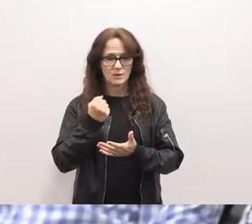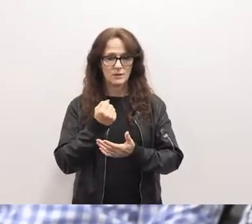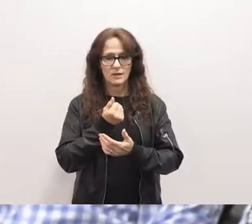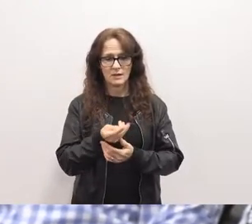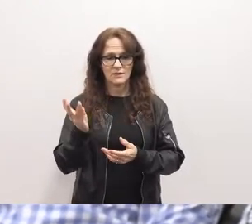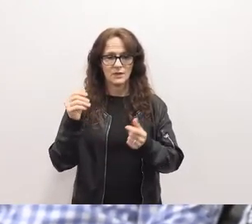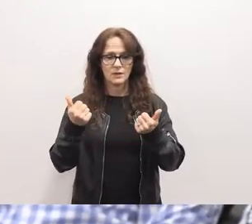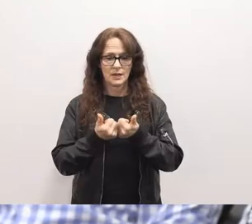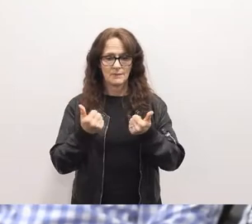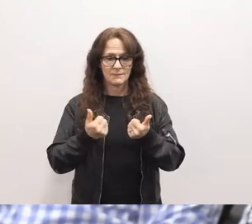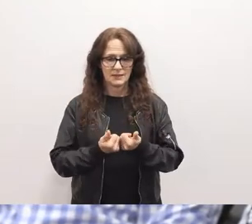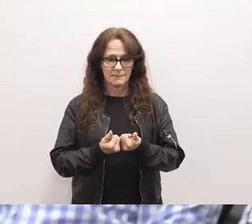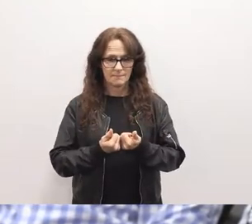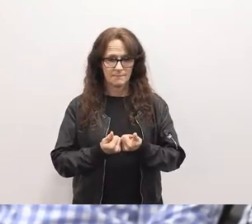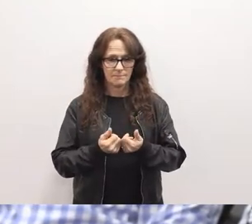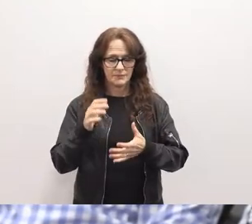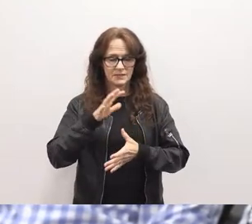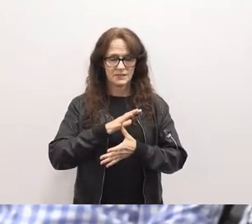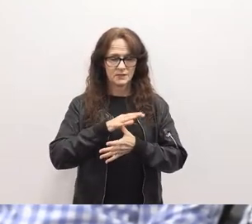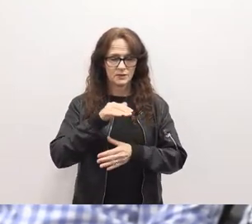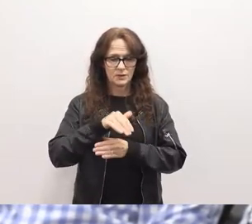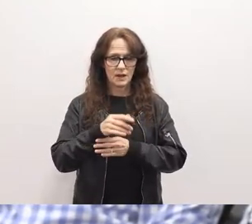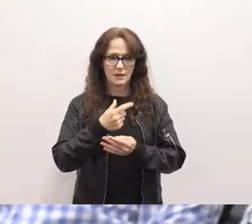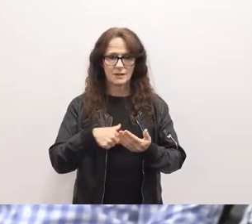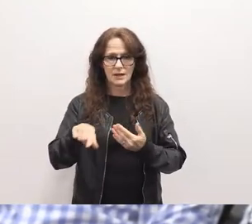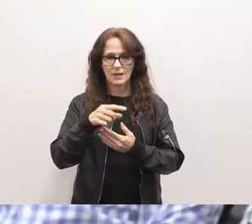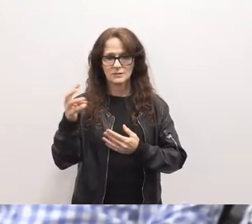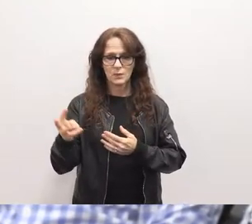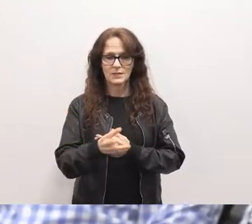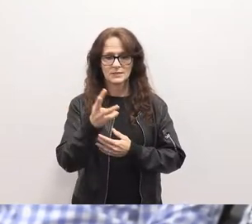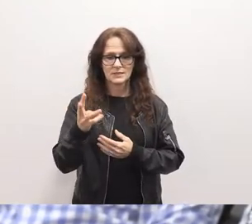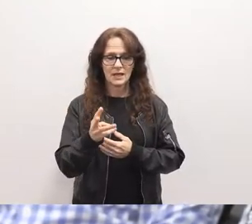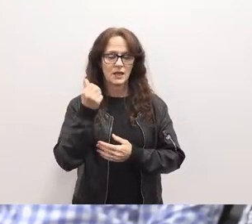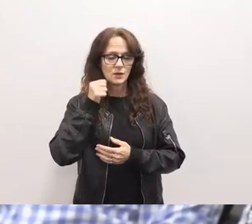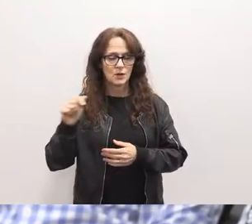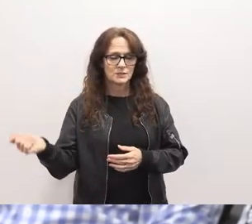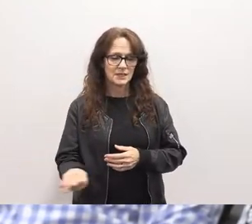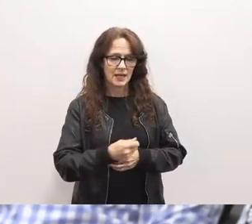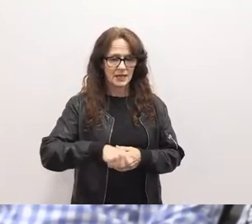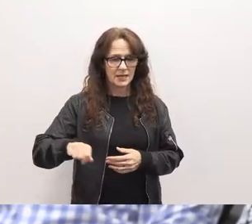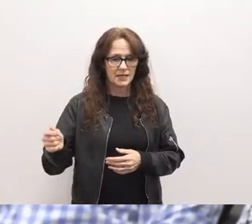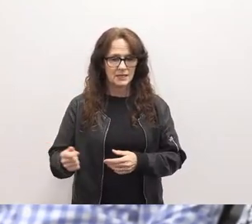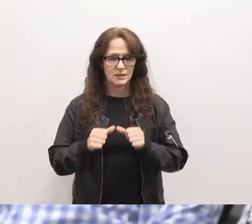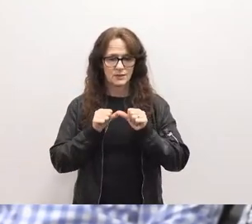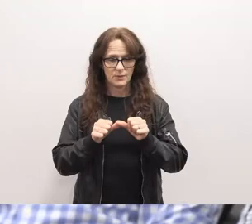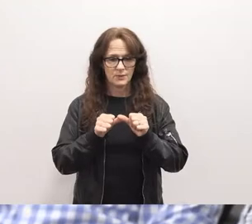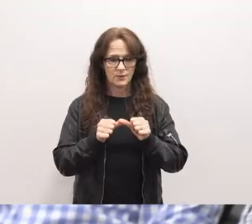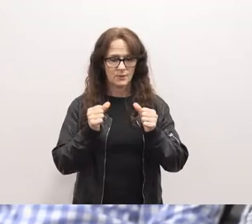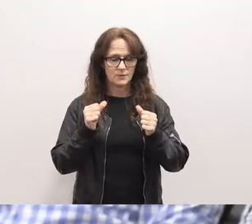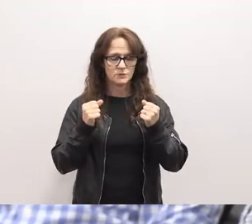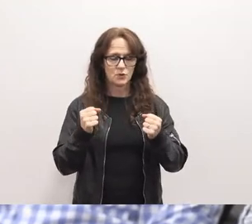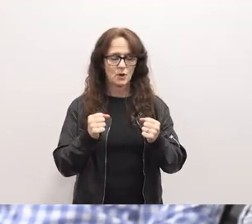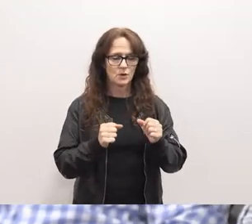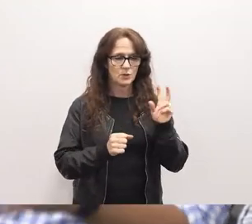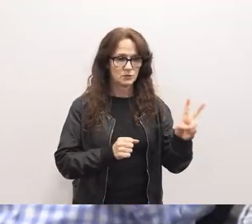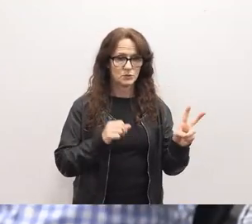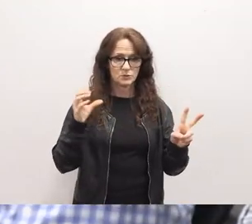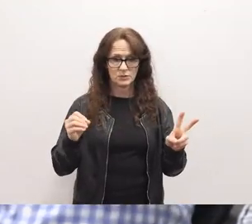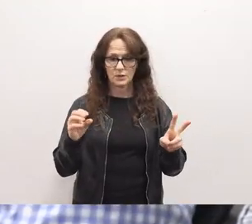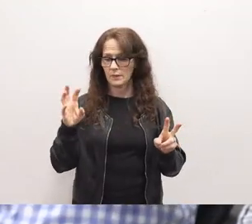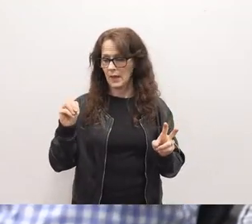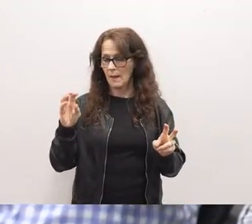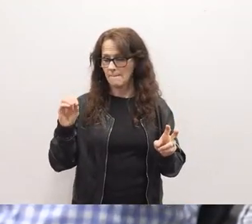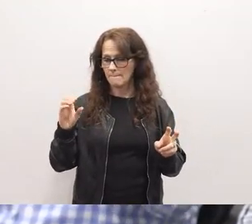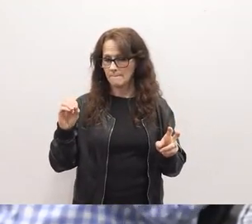games. Their senior night will be next Wednesday. Girls tennis are also going strong with 2-0 in the Moore League. They